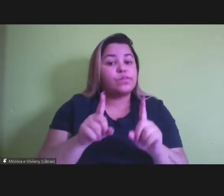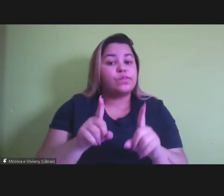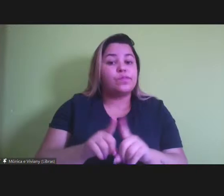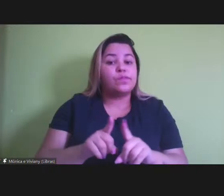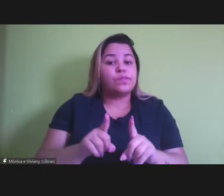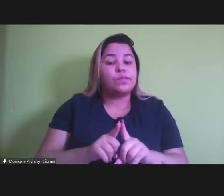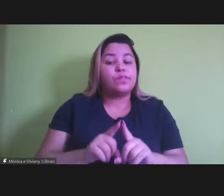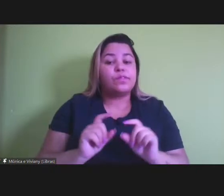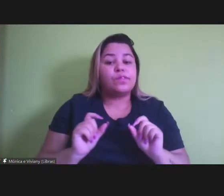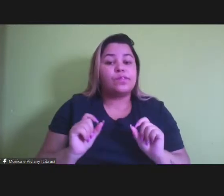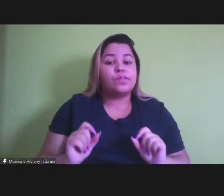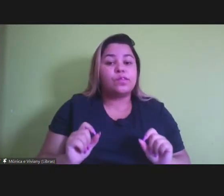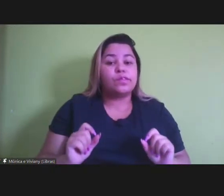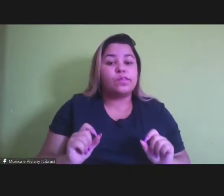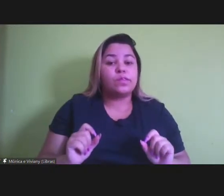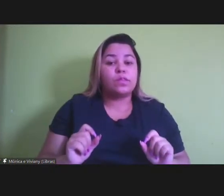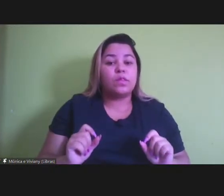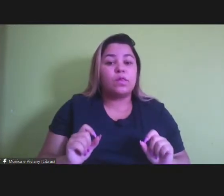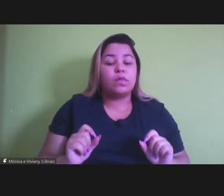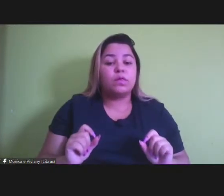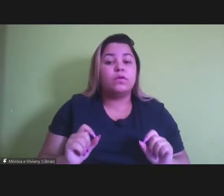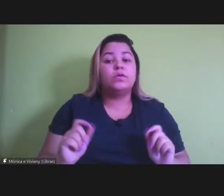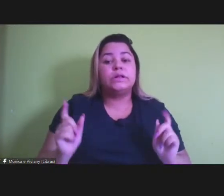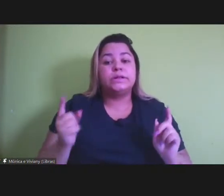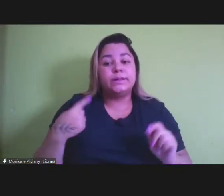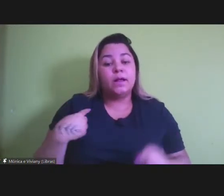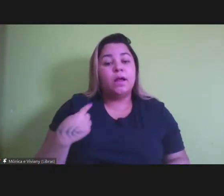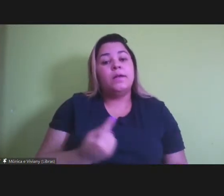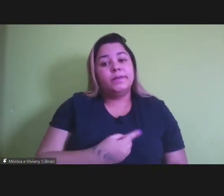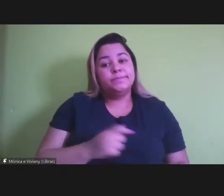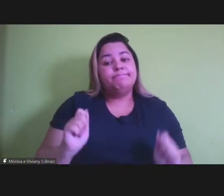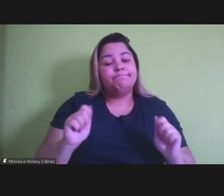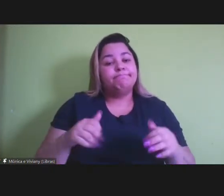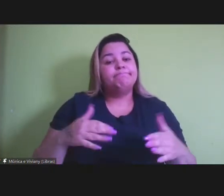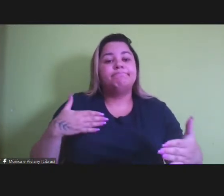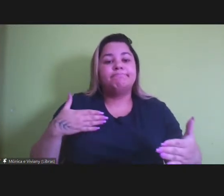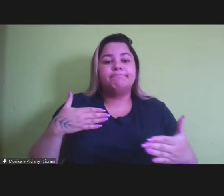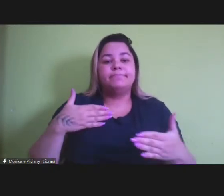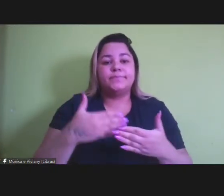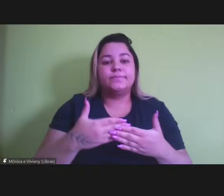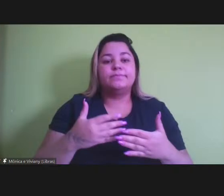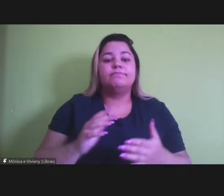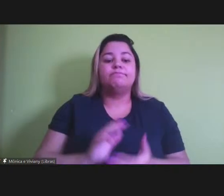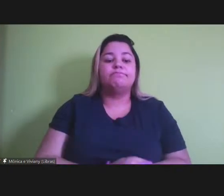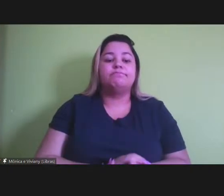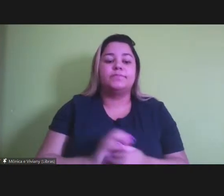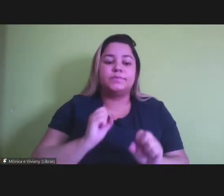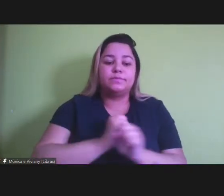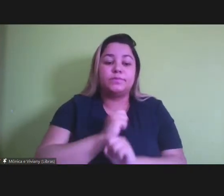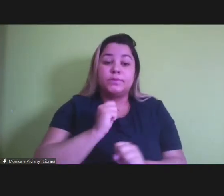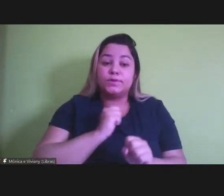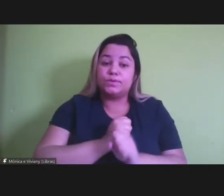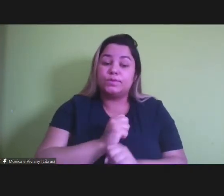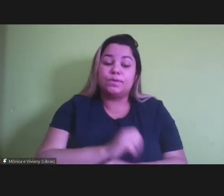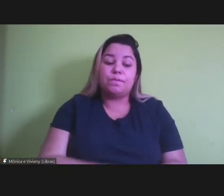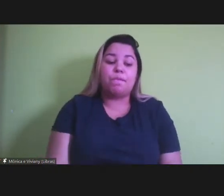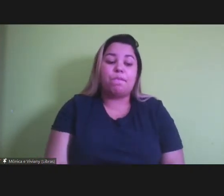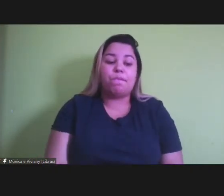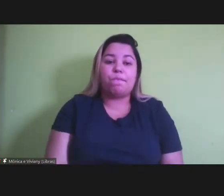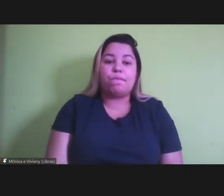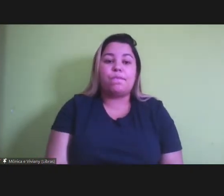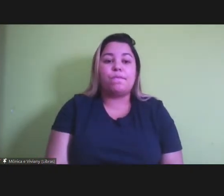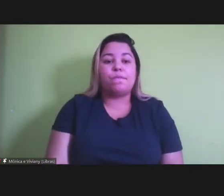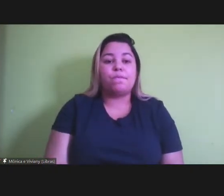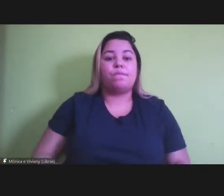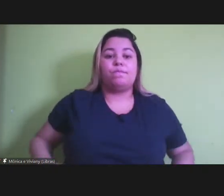the possibilities are also many, and we need to advance in this construction.